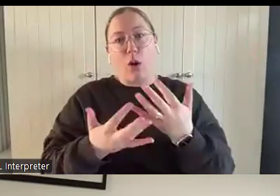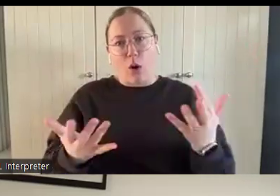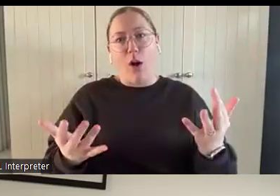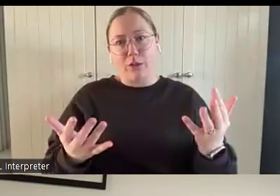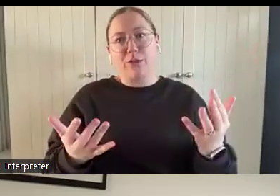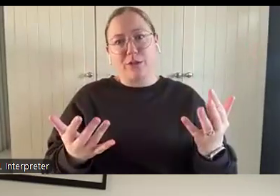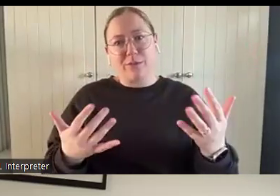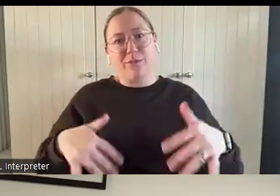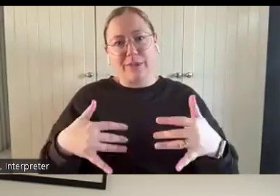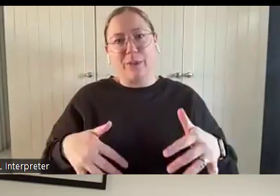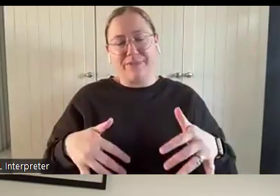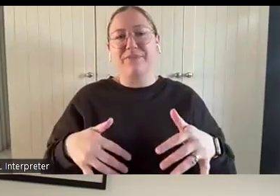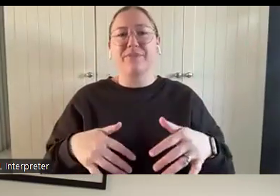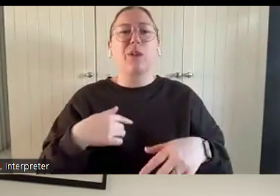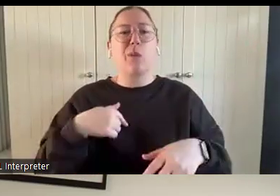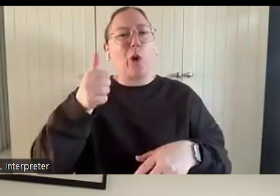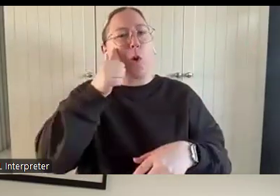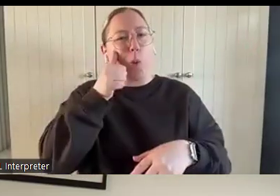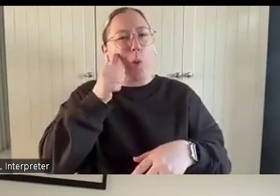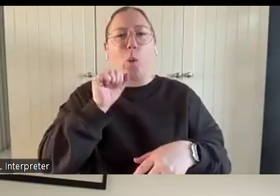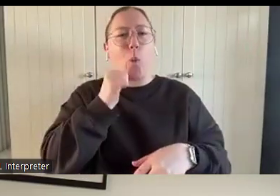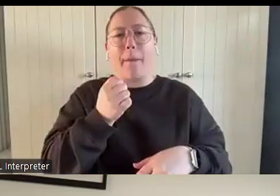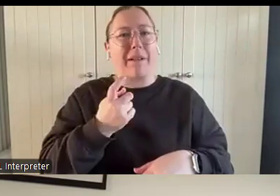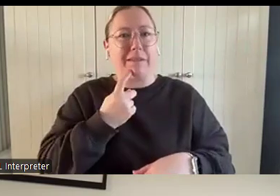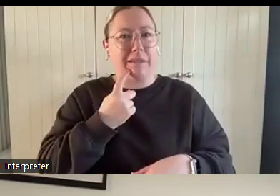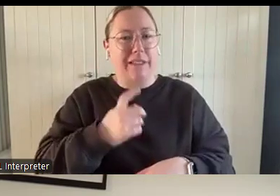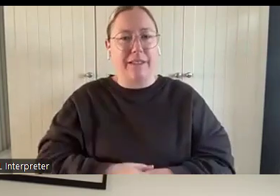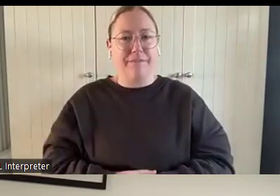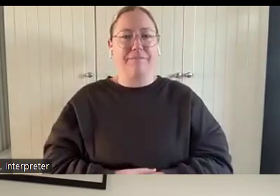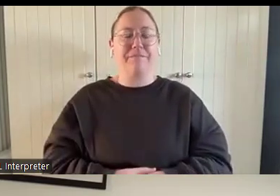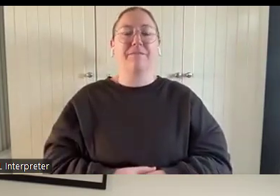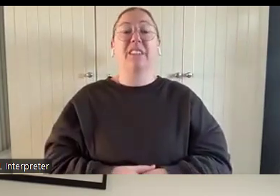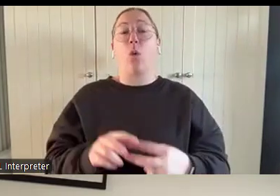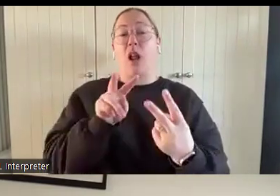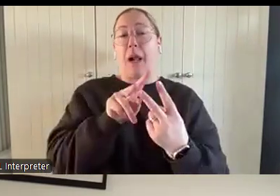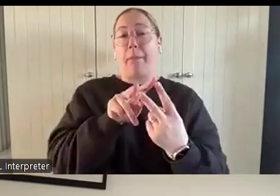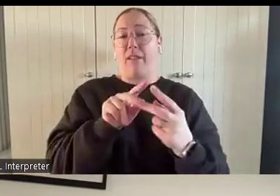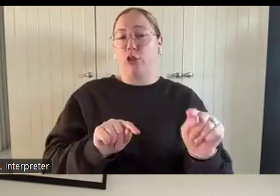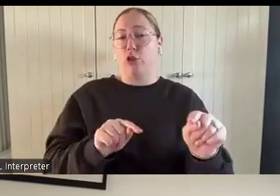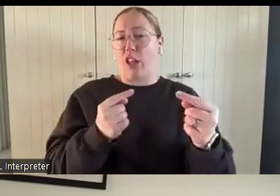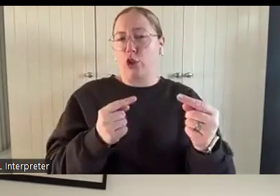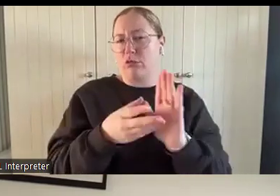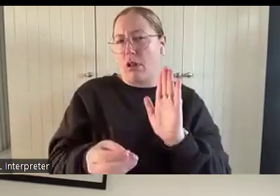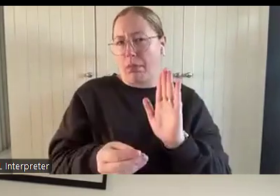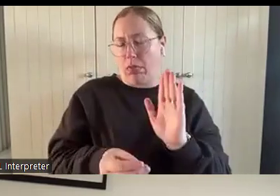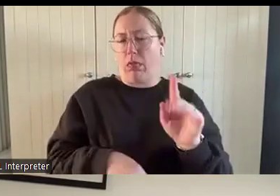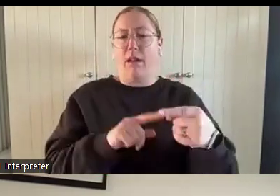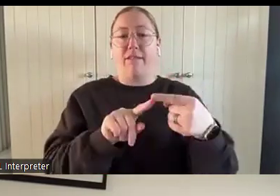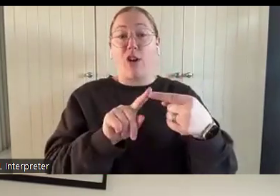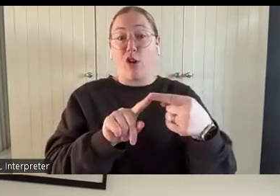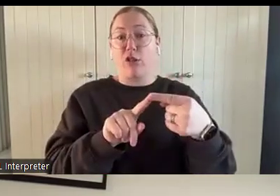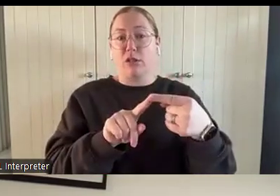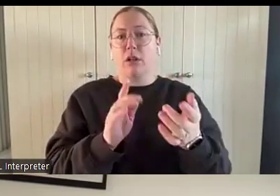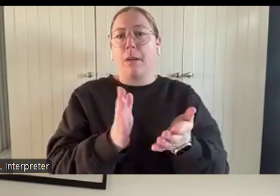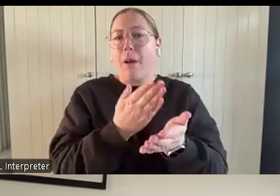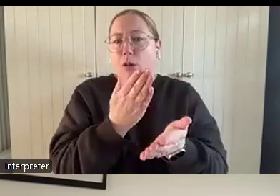sailing. So here is a couple of challenges we faced to illustrate this. So the first one was around ensuring the recruitment